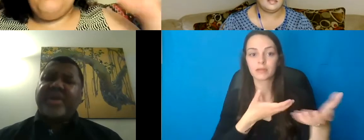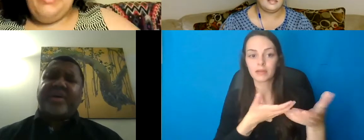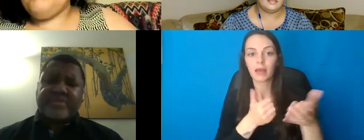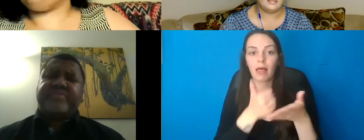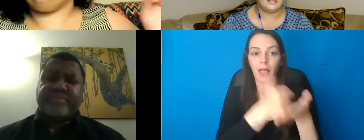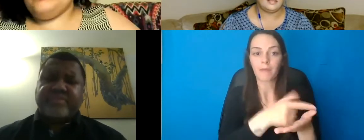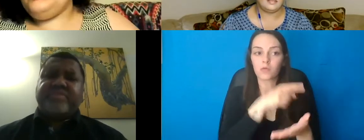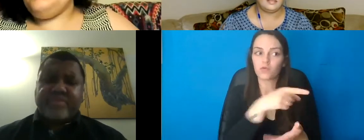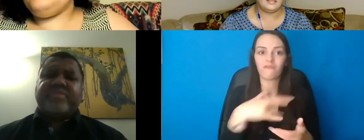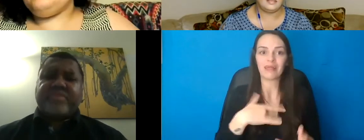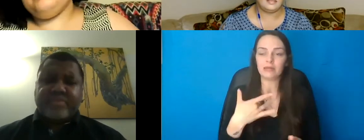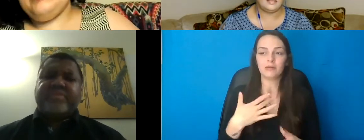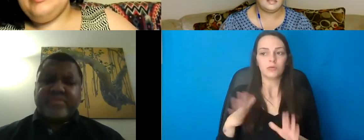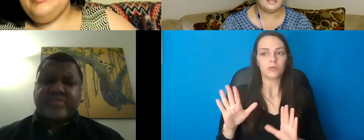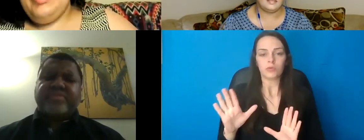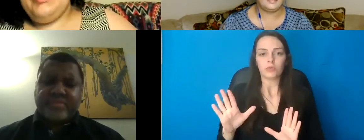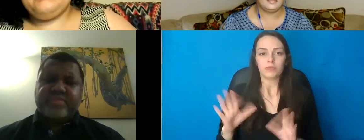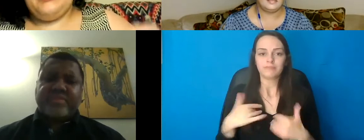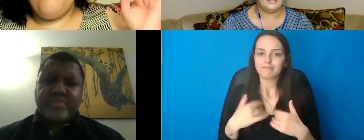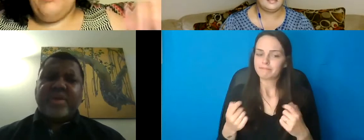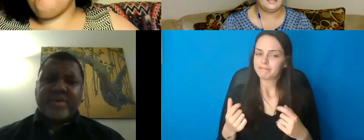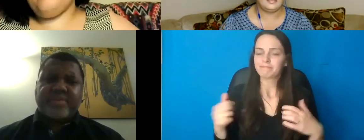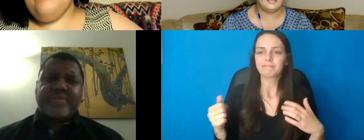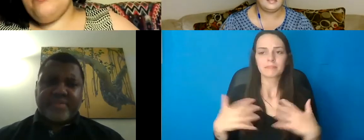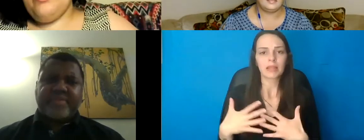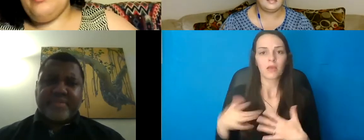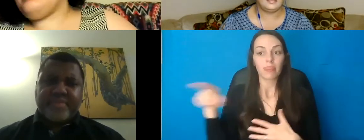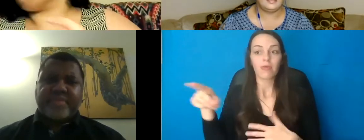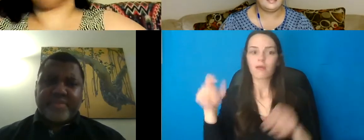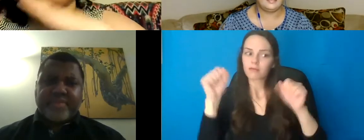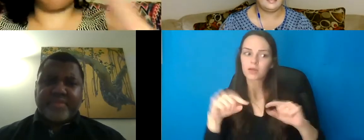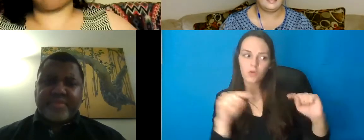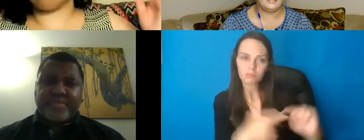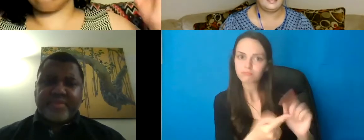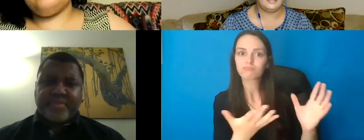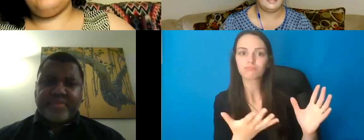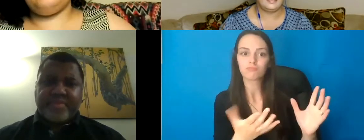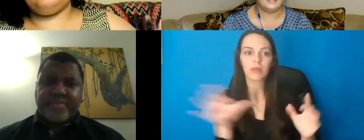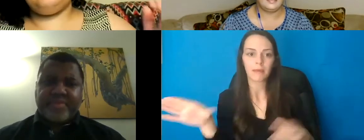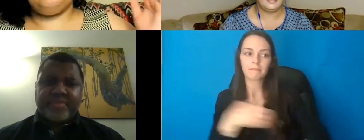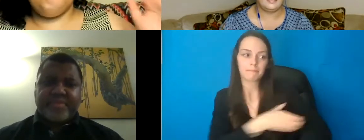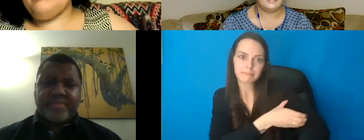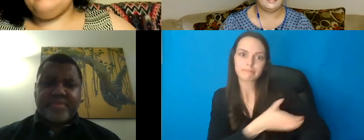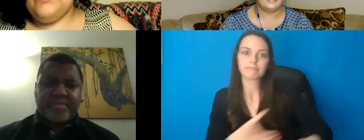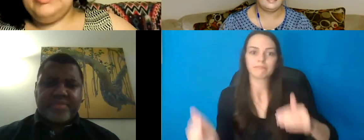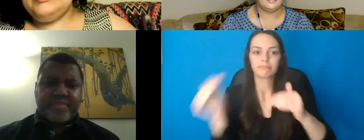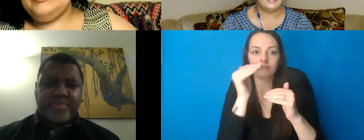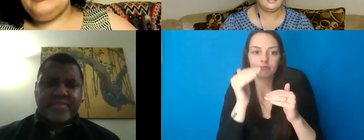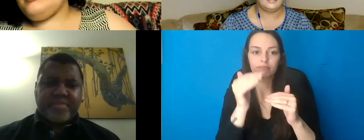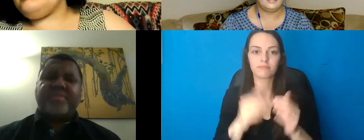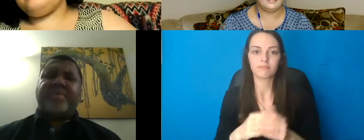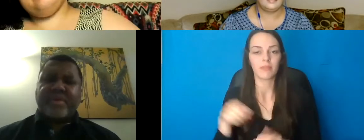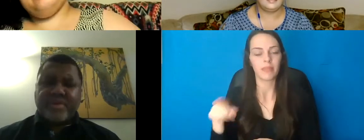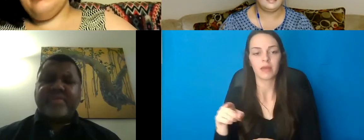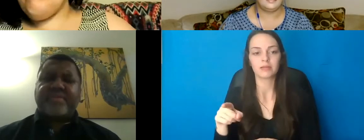for that person to hurt you. And like that part of healthcare has a severely large violent rate